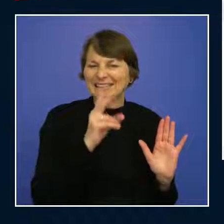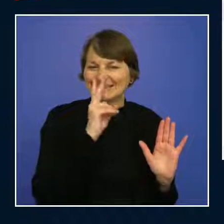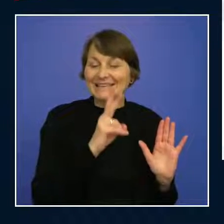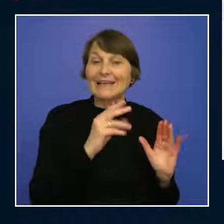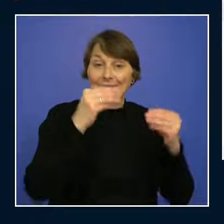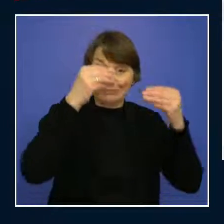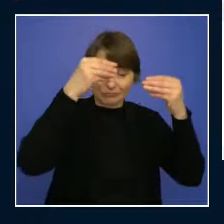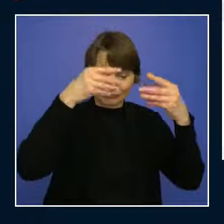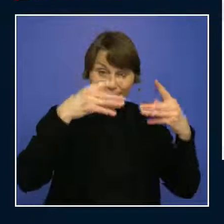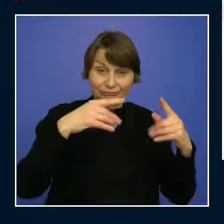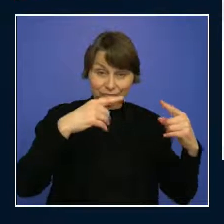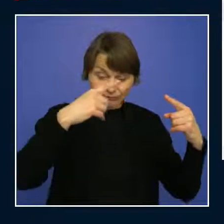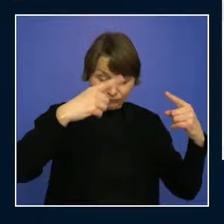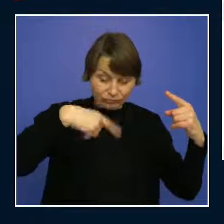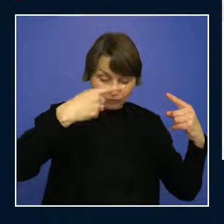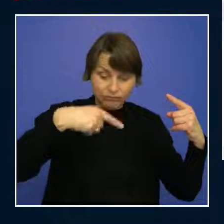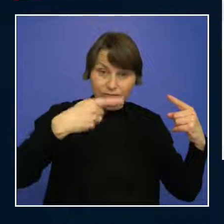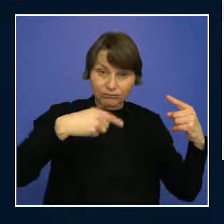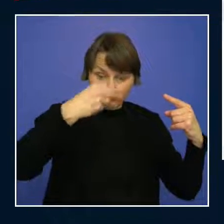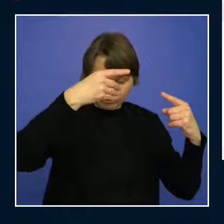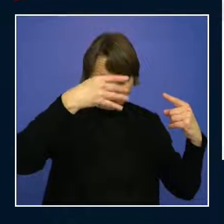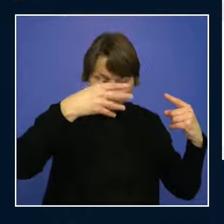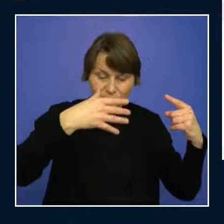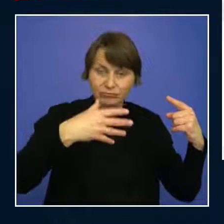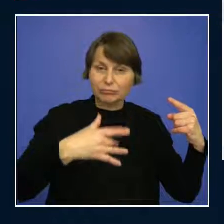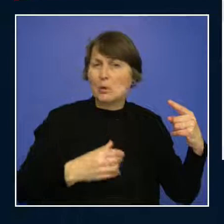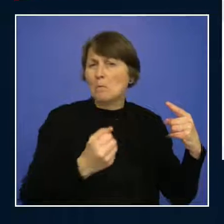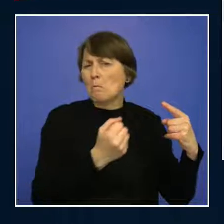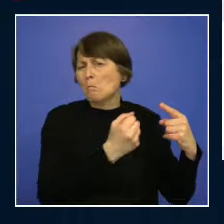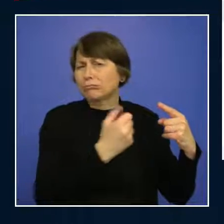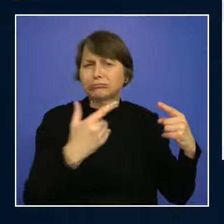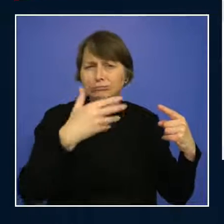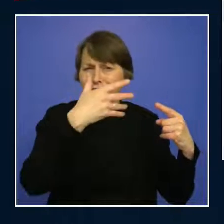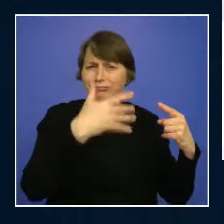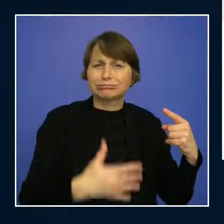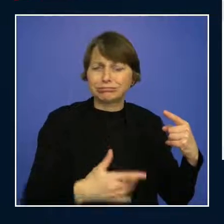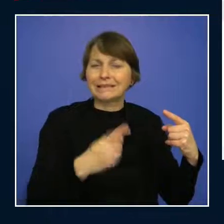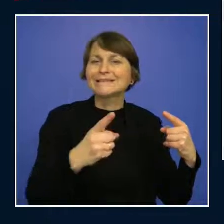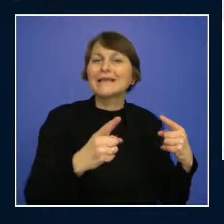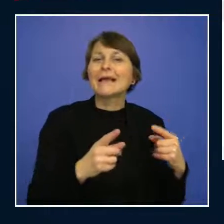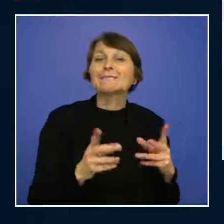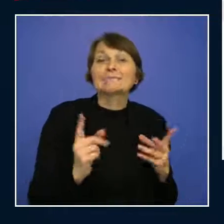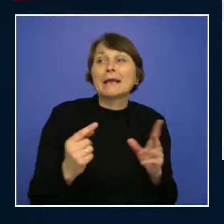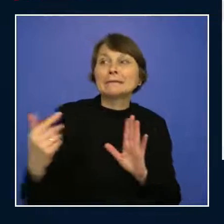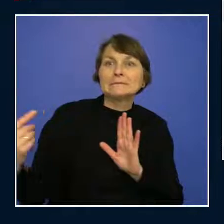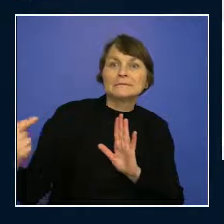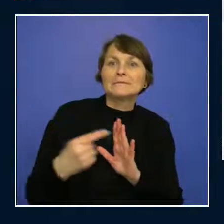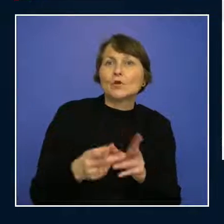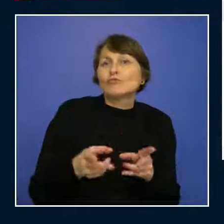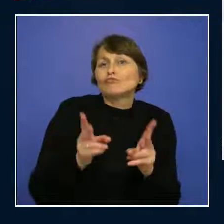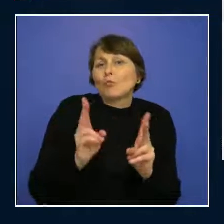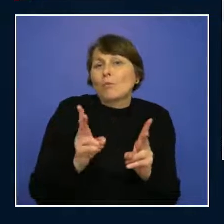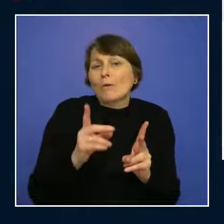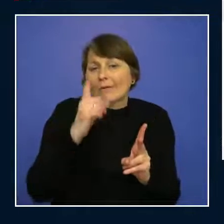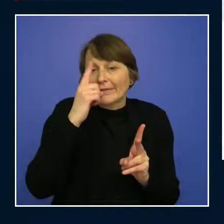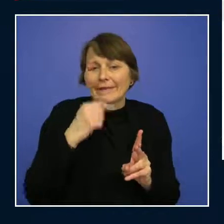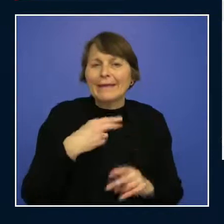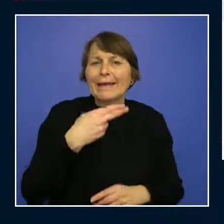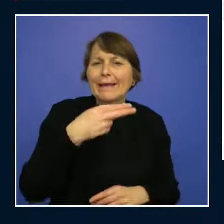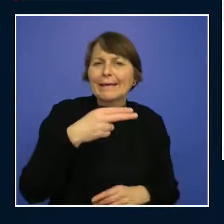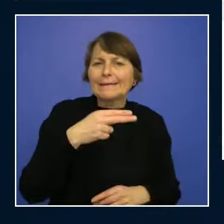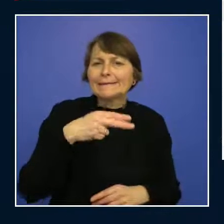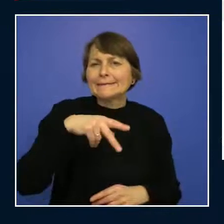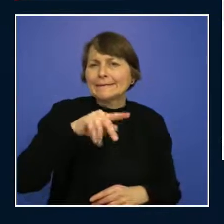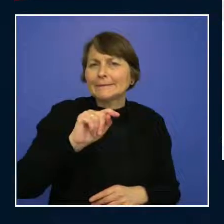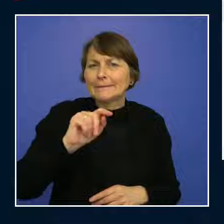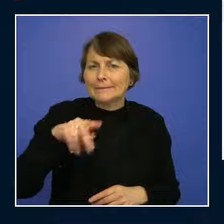down, we've got tons of theirs. We've got the kind of normal attacks that you might expect. So PHP injections. I think if we scroll down,